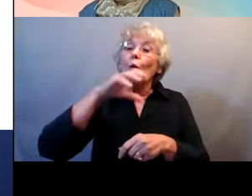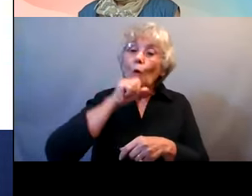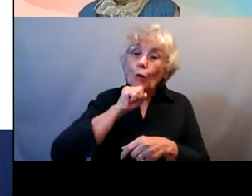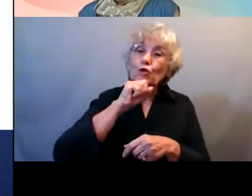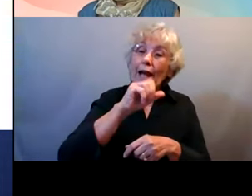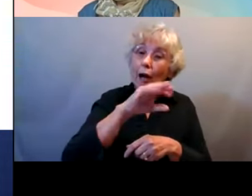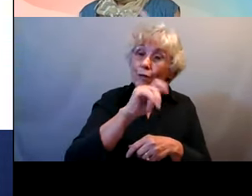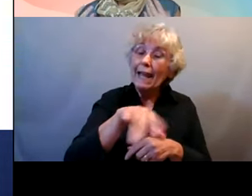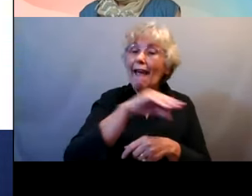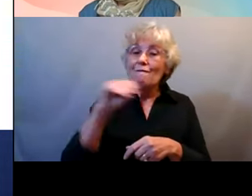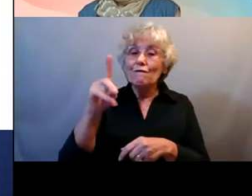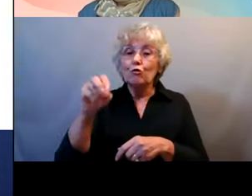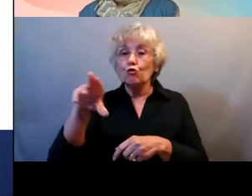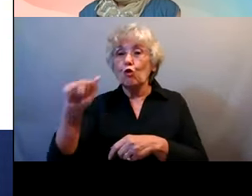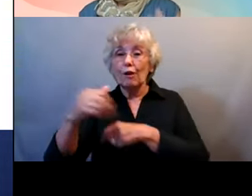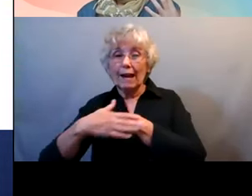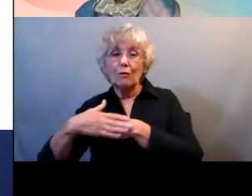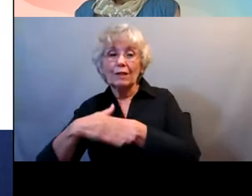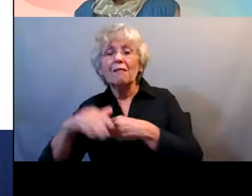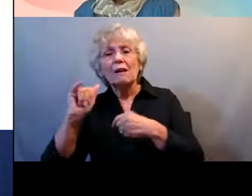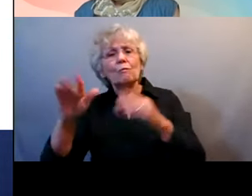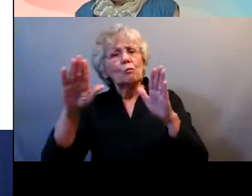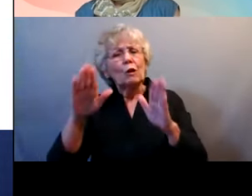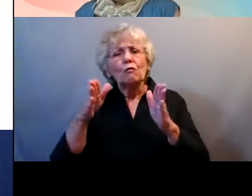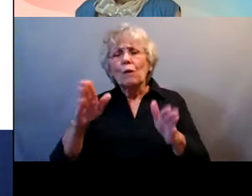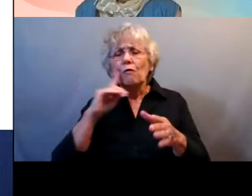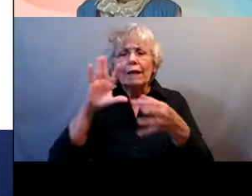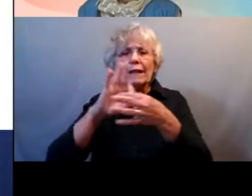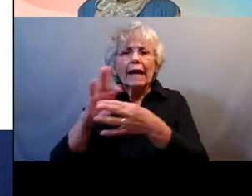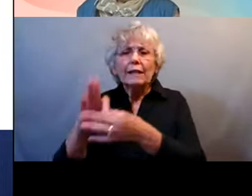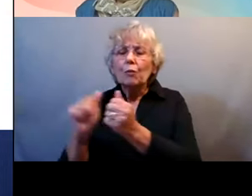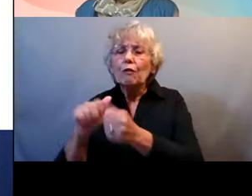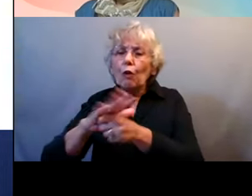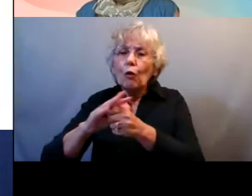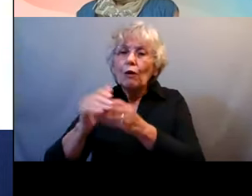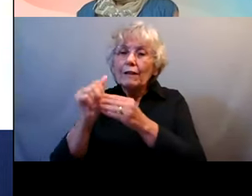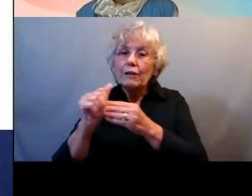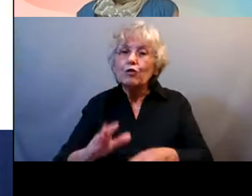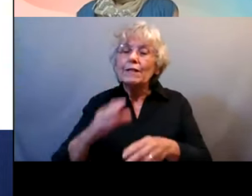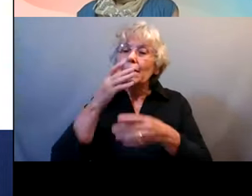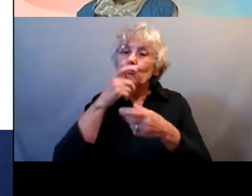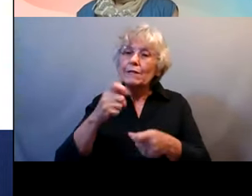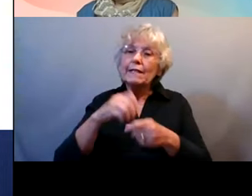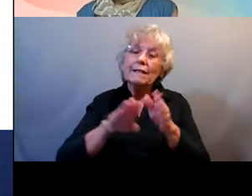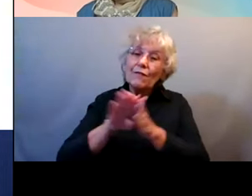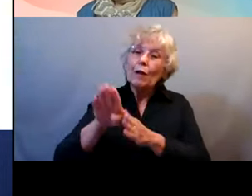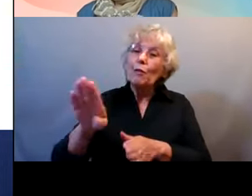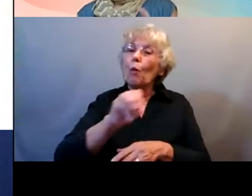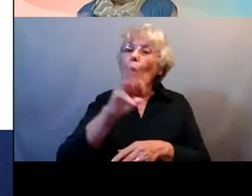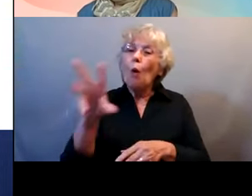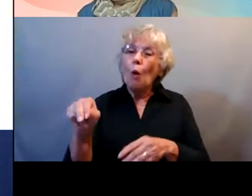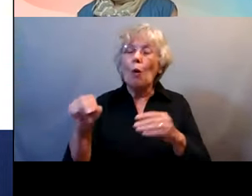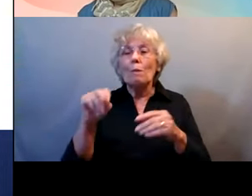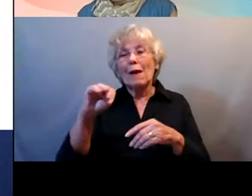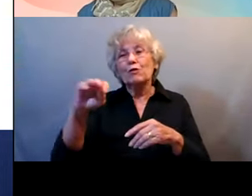are really a great way for CDA to connect with local leaders who are very interested in creating their own master plan for aging on